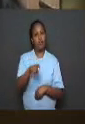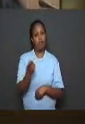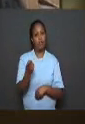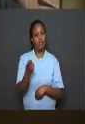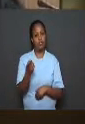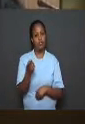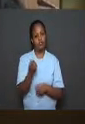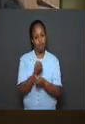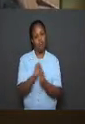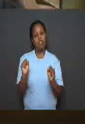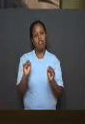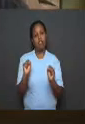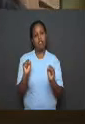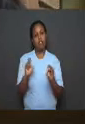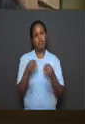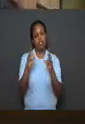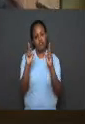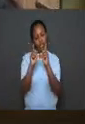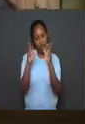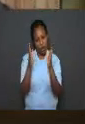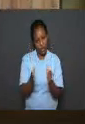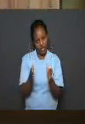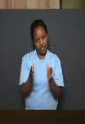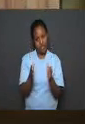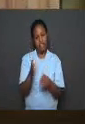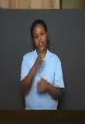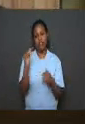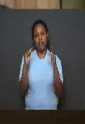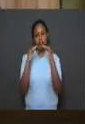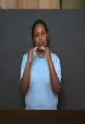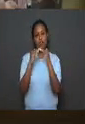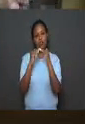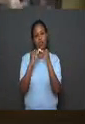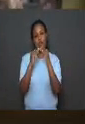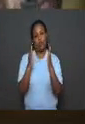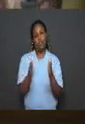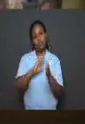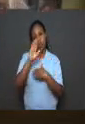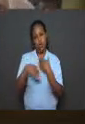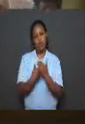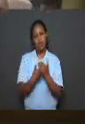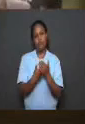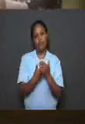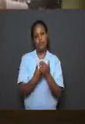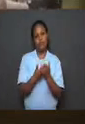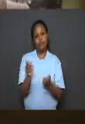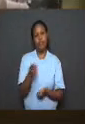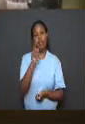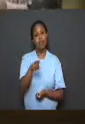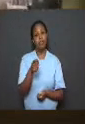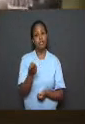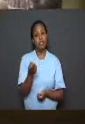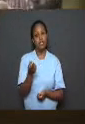a solution that is fair and equitable to all parties. It